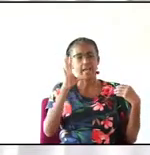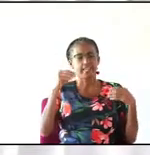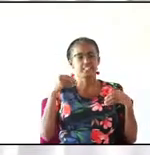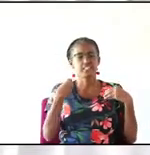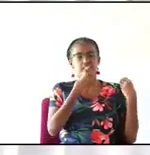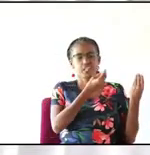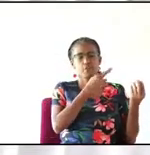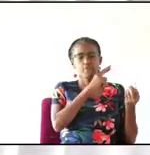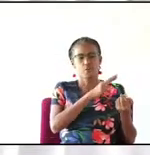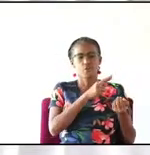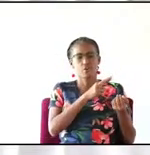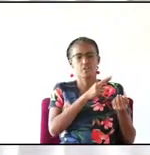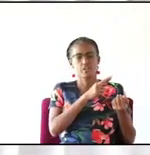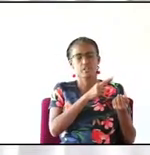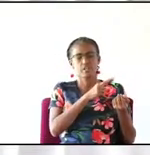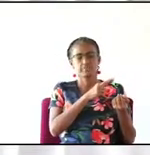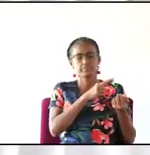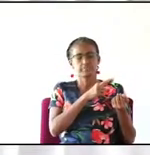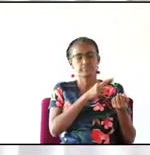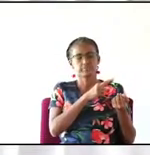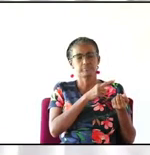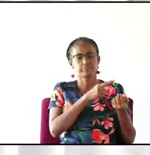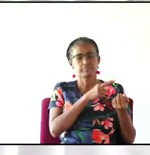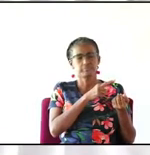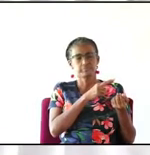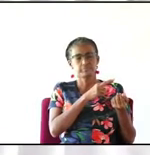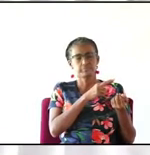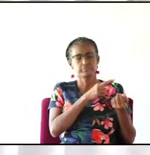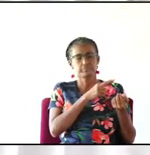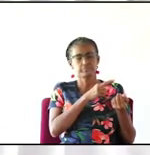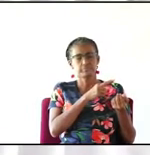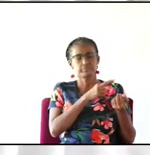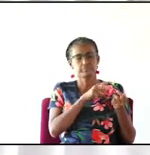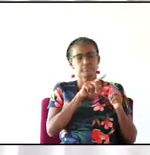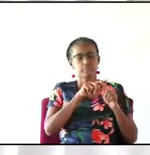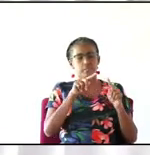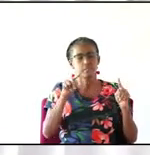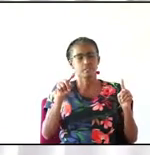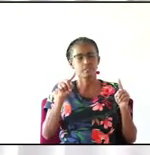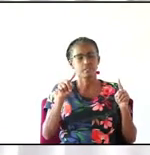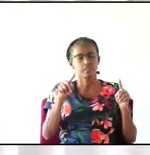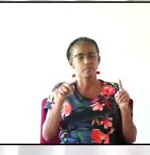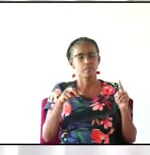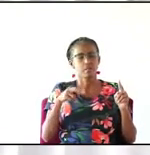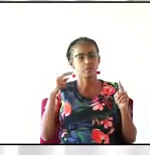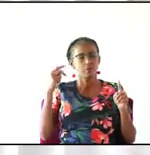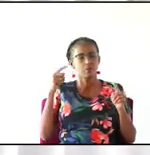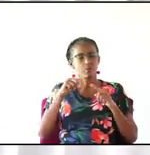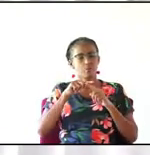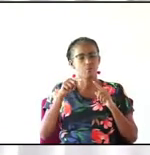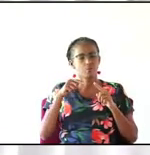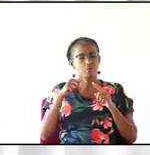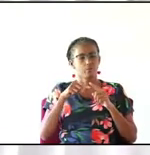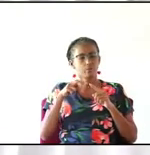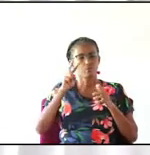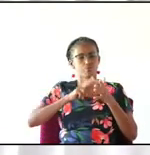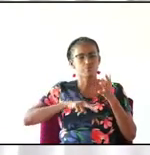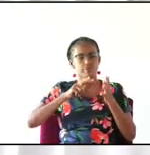not, theologically, I don't know if it makes sense, but when you read the letters, the epistles from